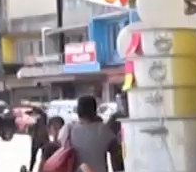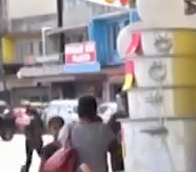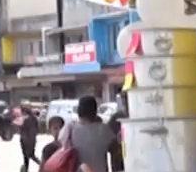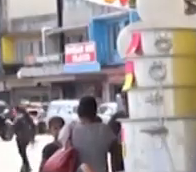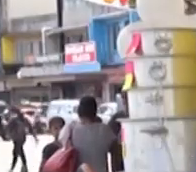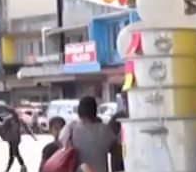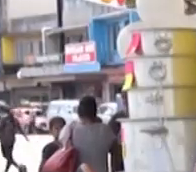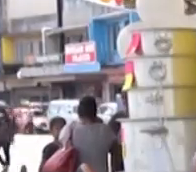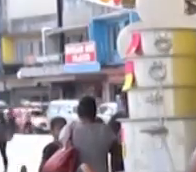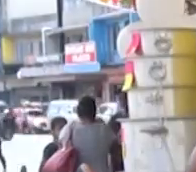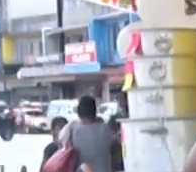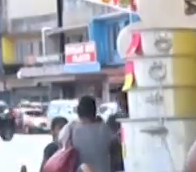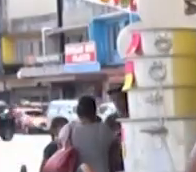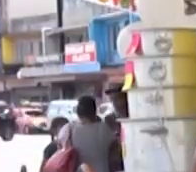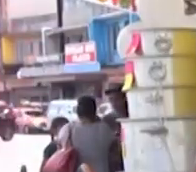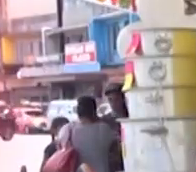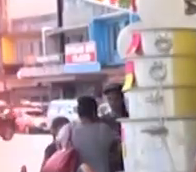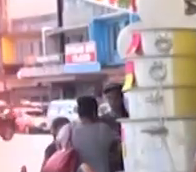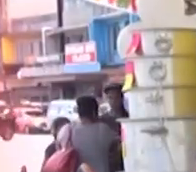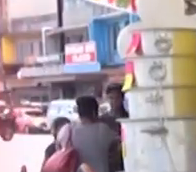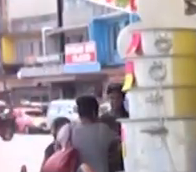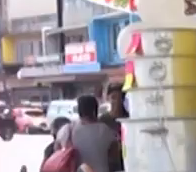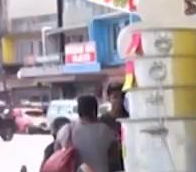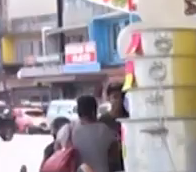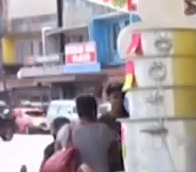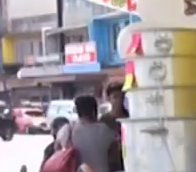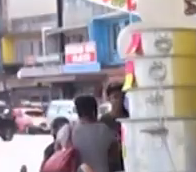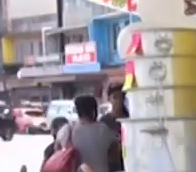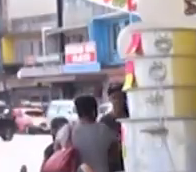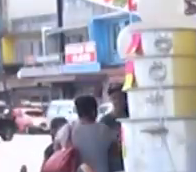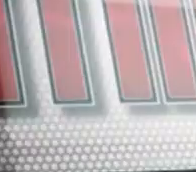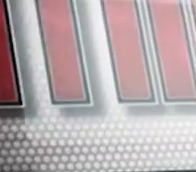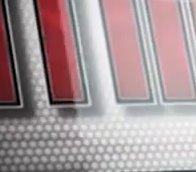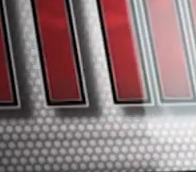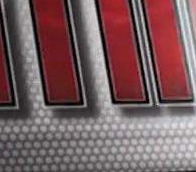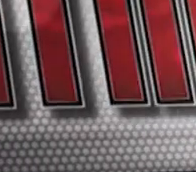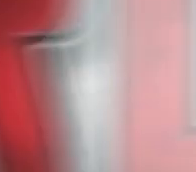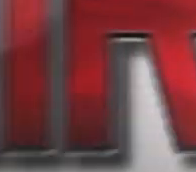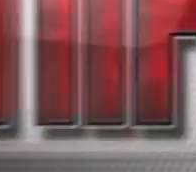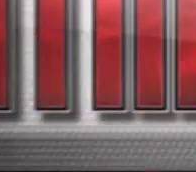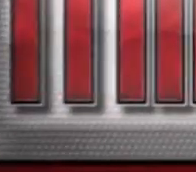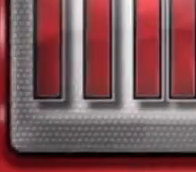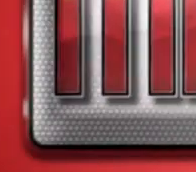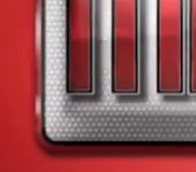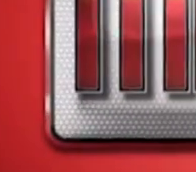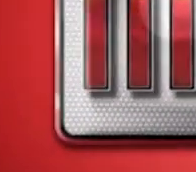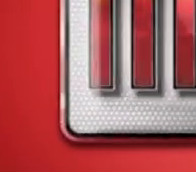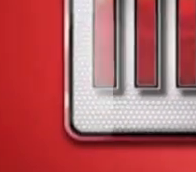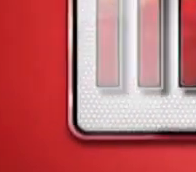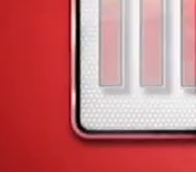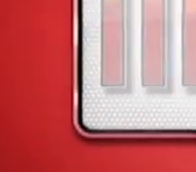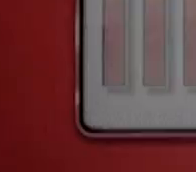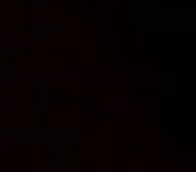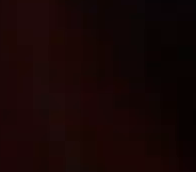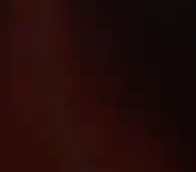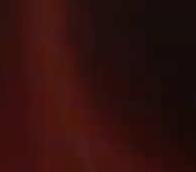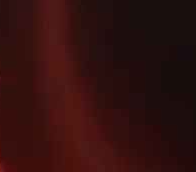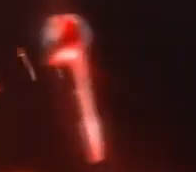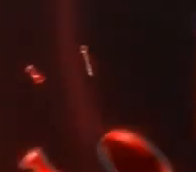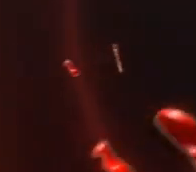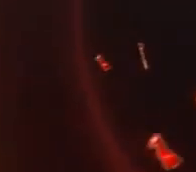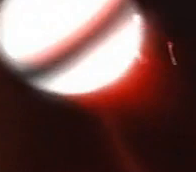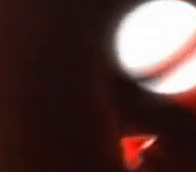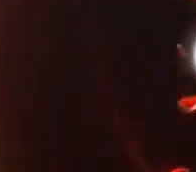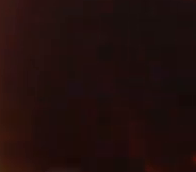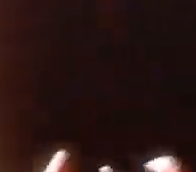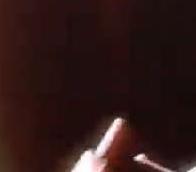My name is Neha and I'm from Karavi, and Mirchi FM, it's hot. Mirchi FM, it's hot.